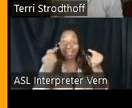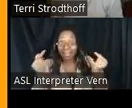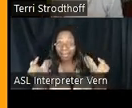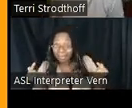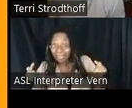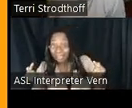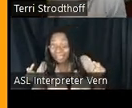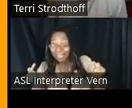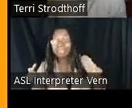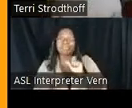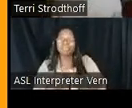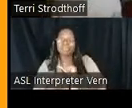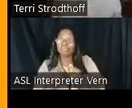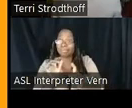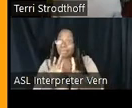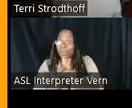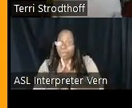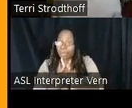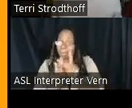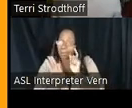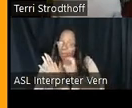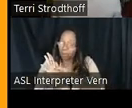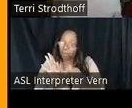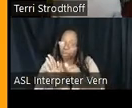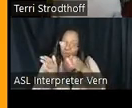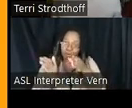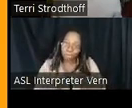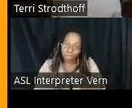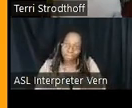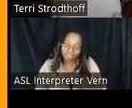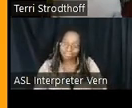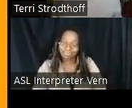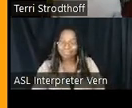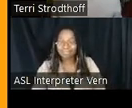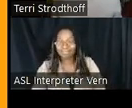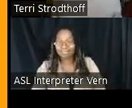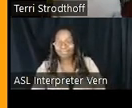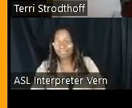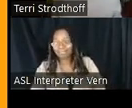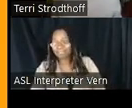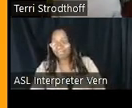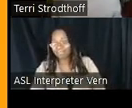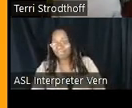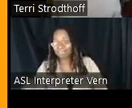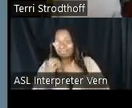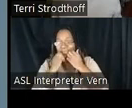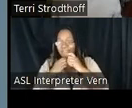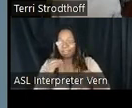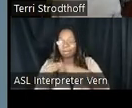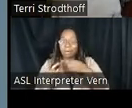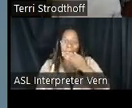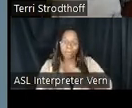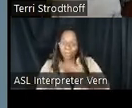actually showing up, recognizing the other humanity, caring for the humanity of another